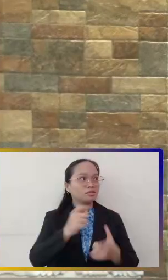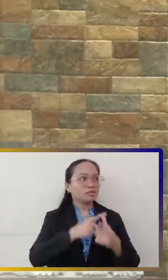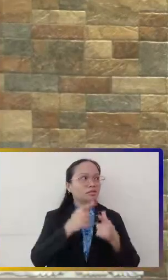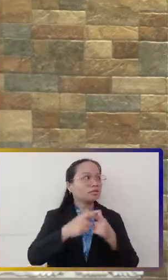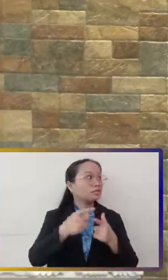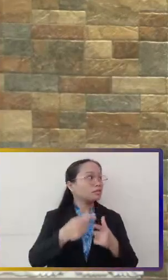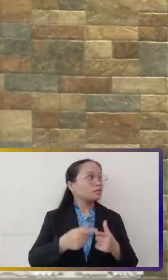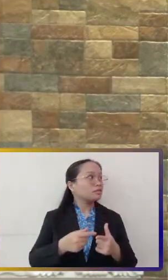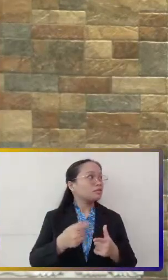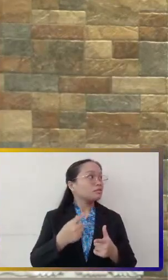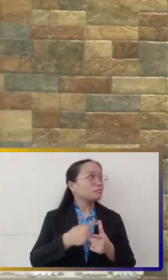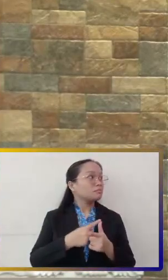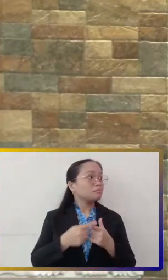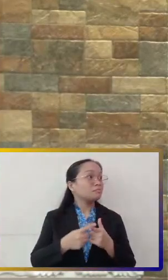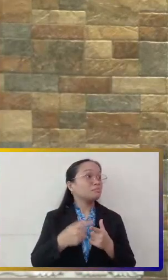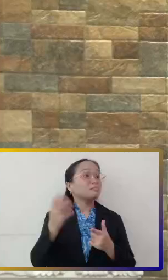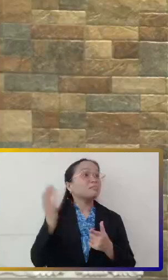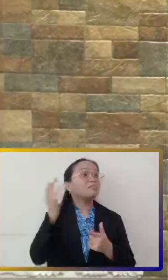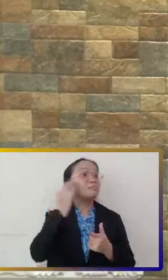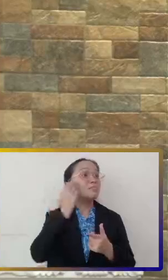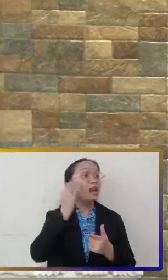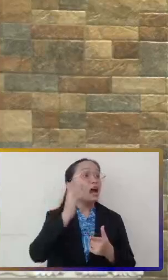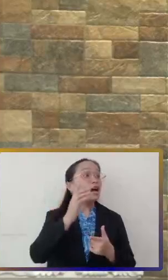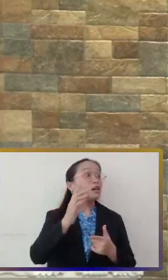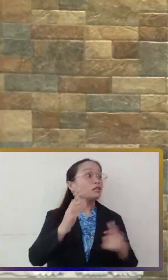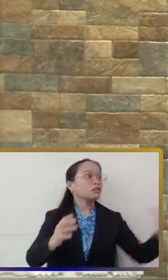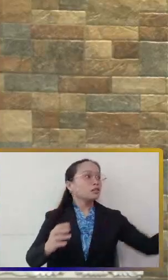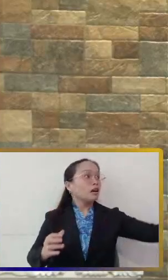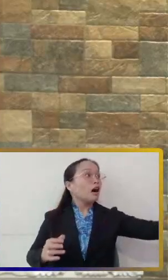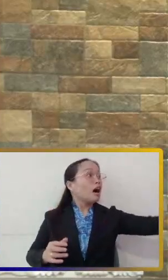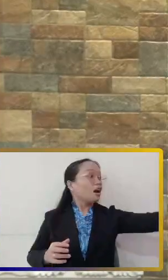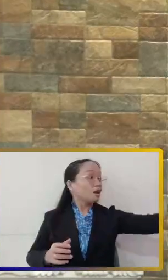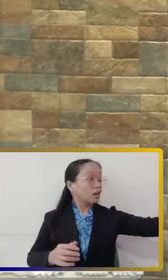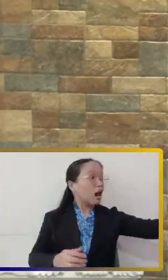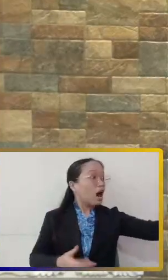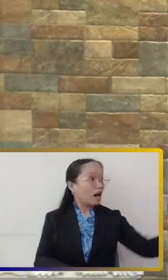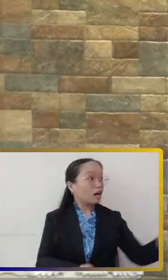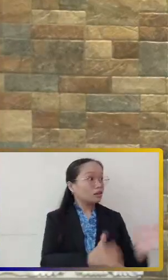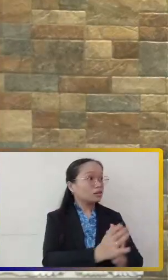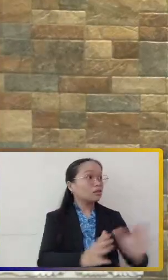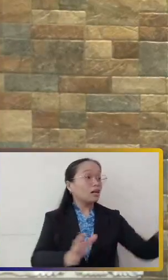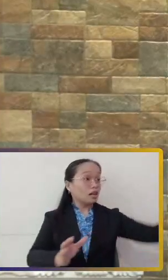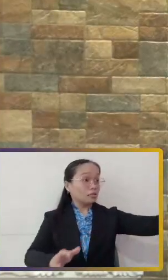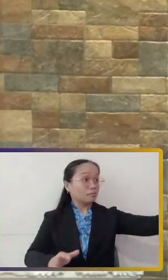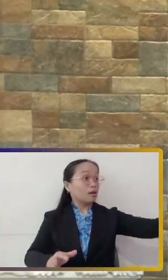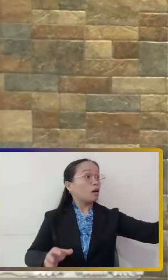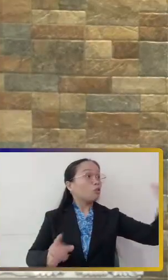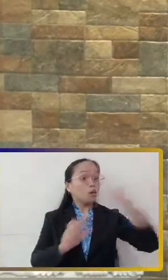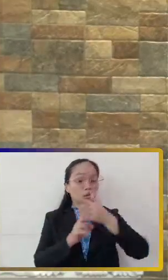of the Covenant. Okay? Now, so the Ark of the Covenant,